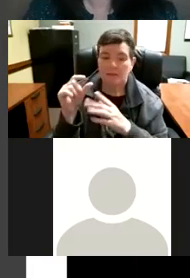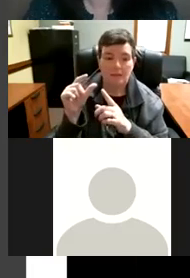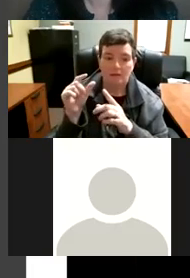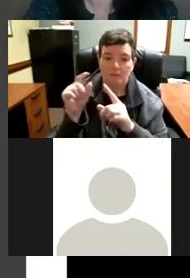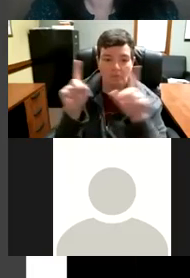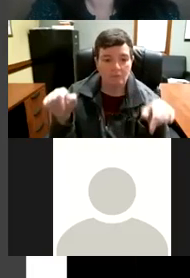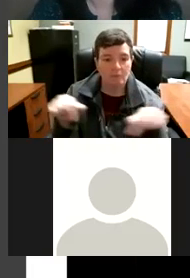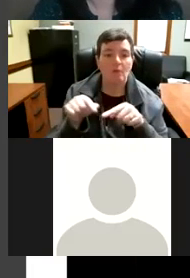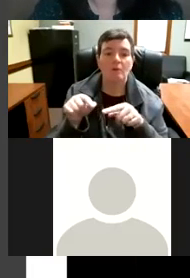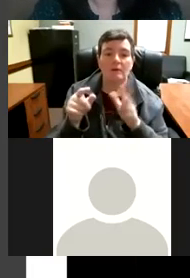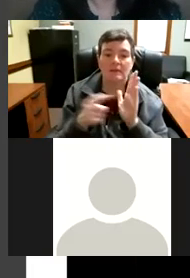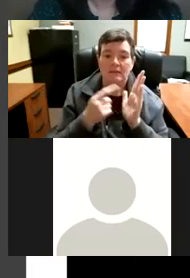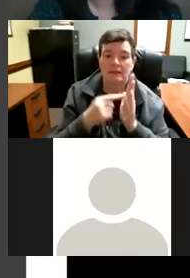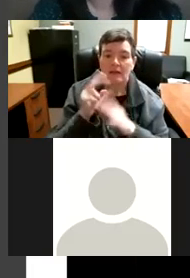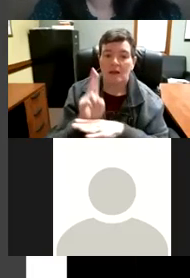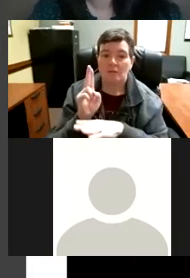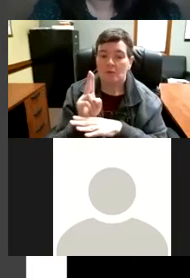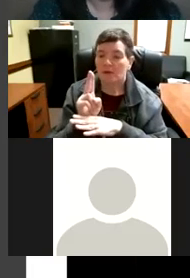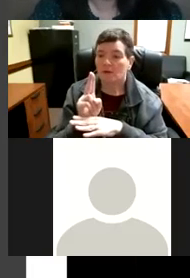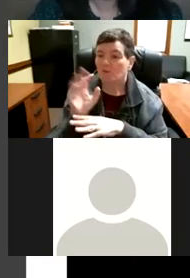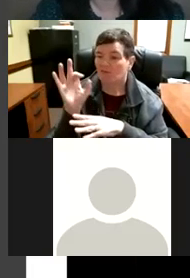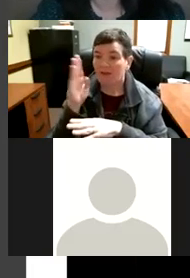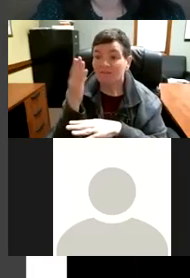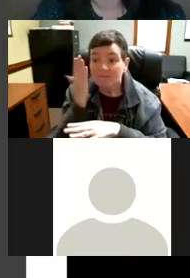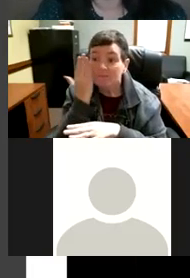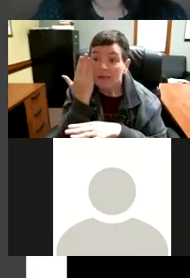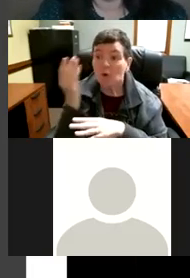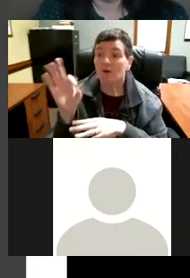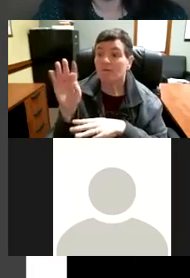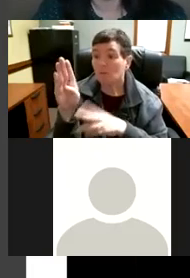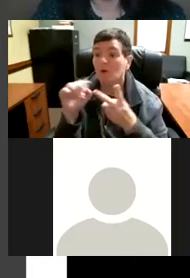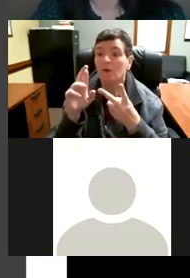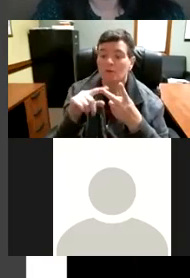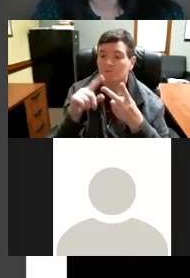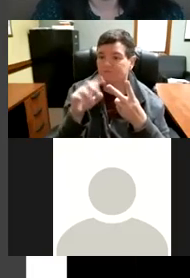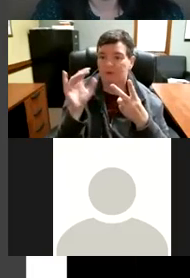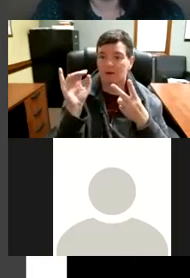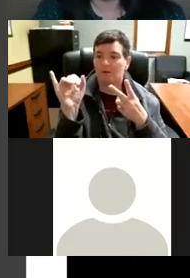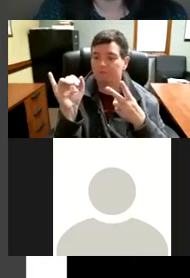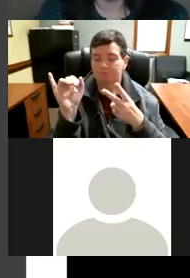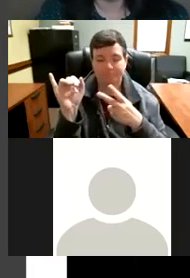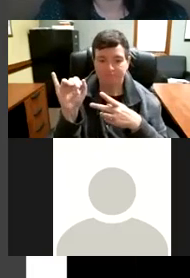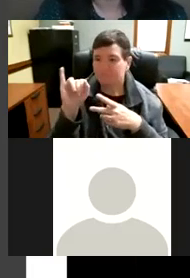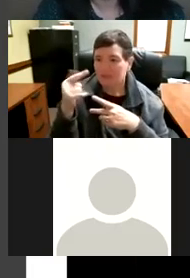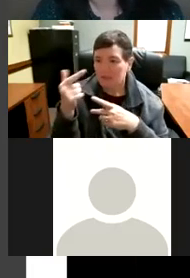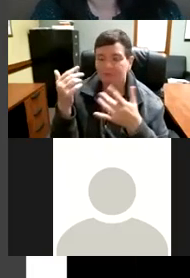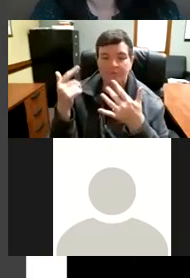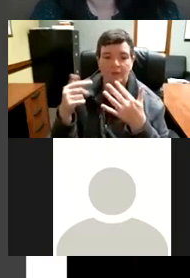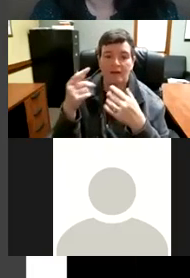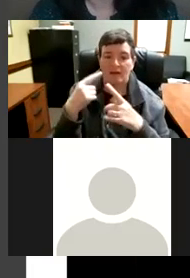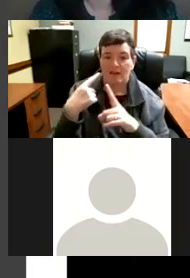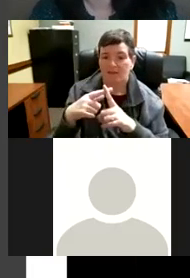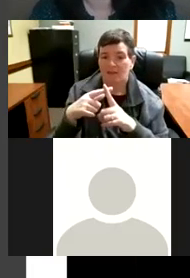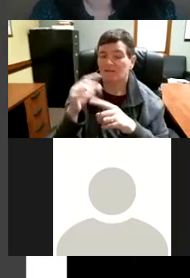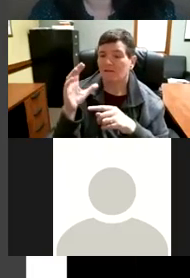adults, we sometimes use social media. And then, of course, there are some formal AAC systems that we include in this. Could be